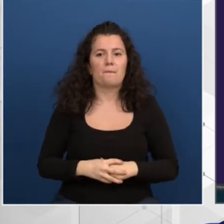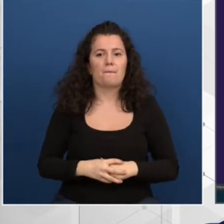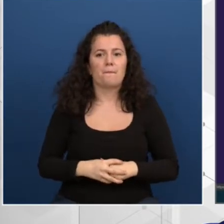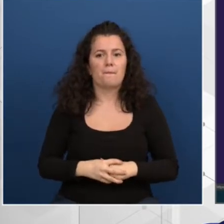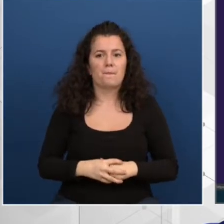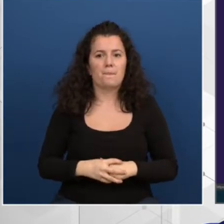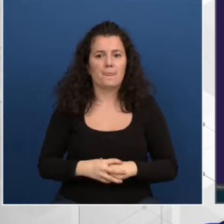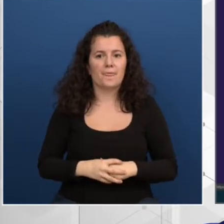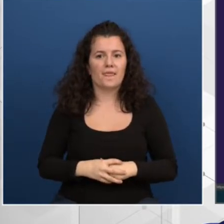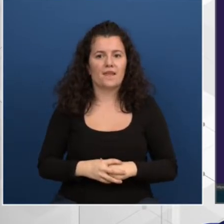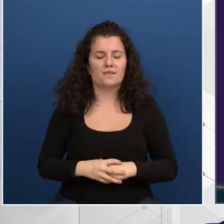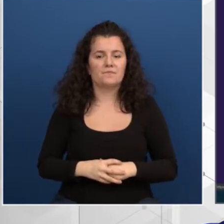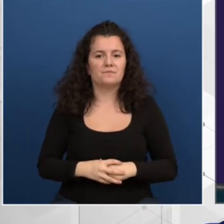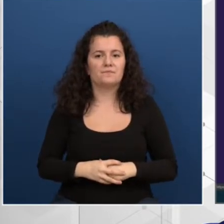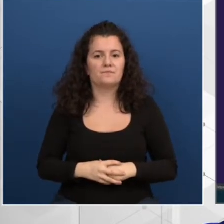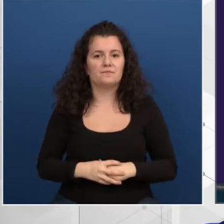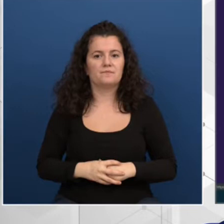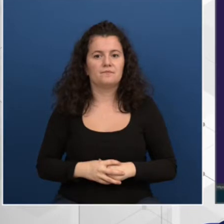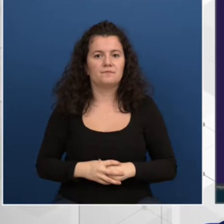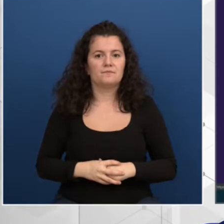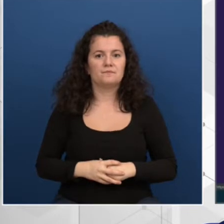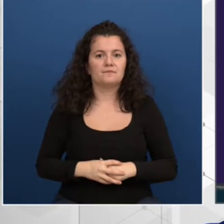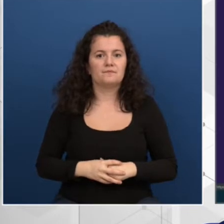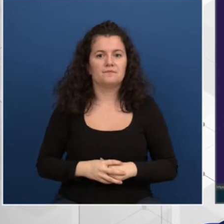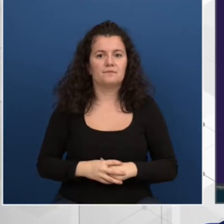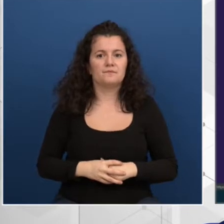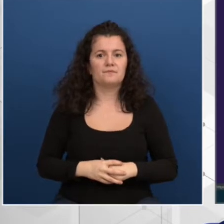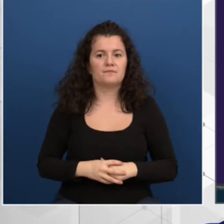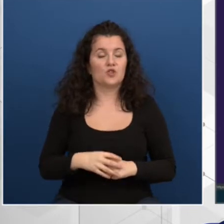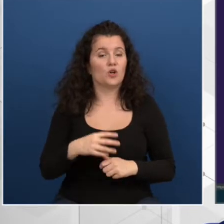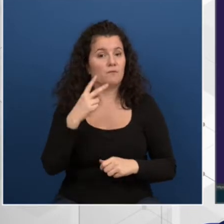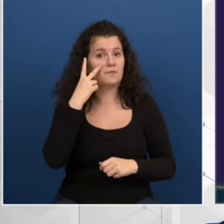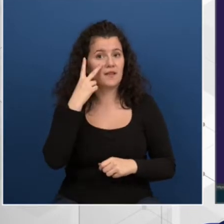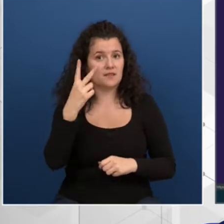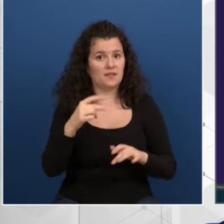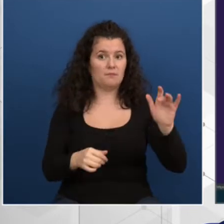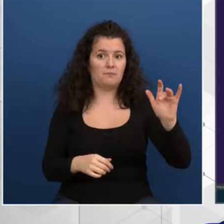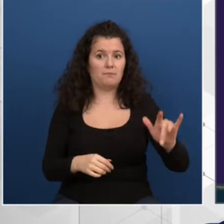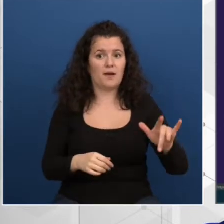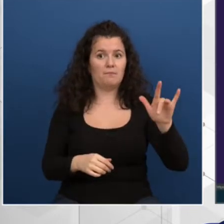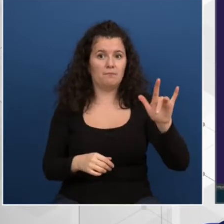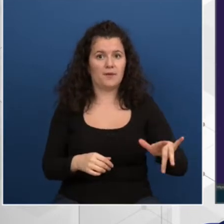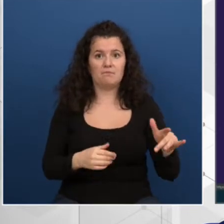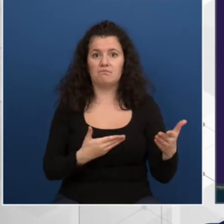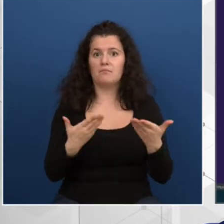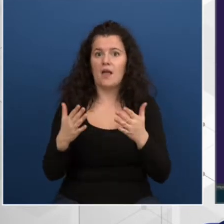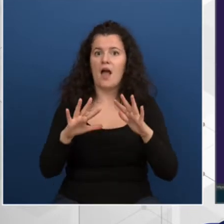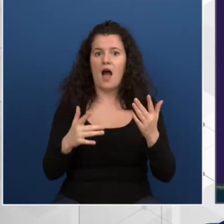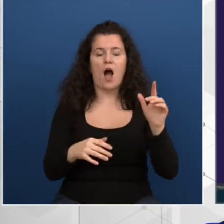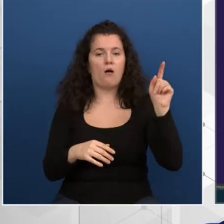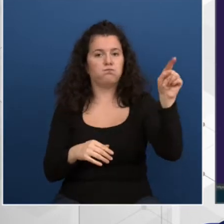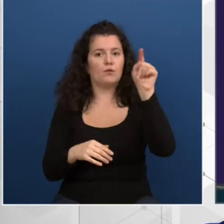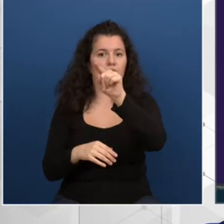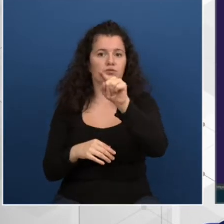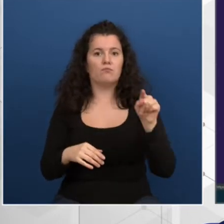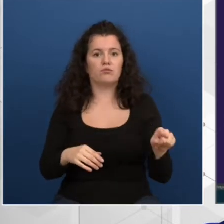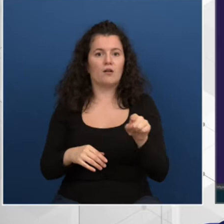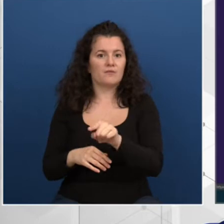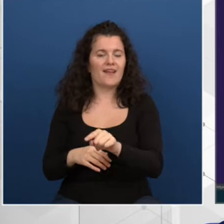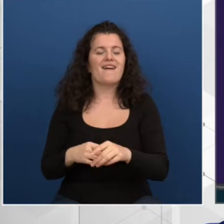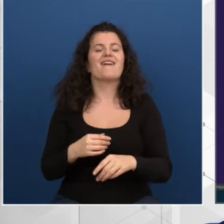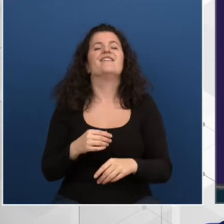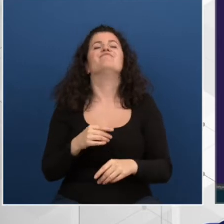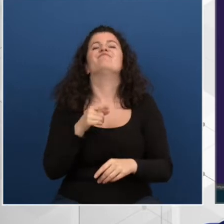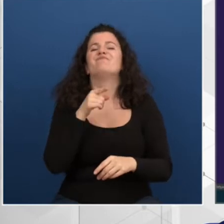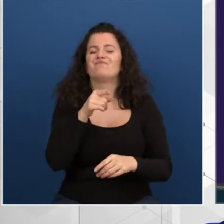navigating via tab key. So for the sake of our site, I'm going to stop tabbing now. I now notice that there are more accessibility issues than I